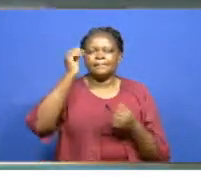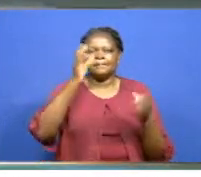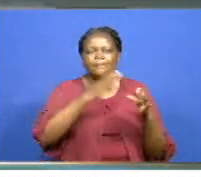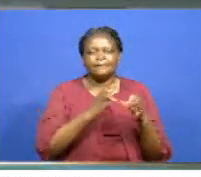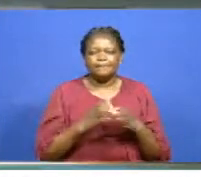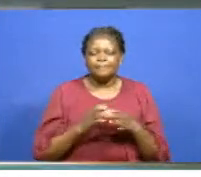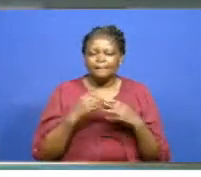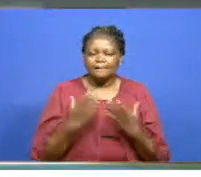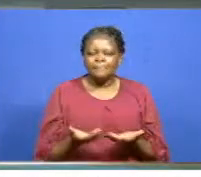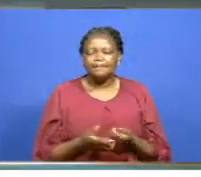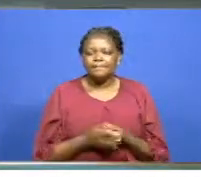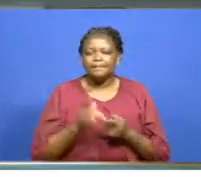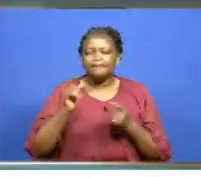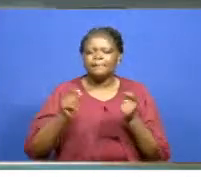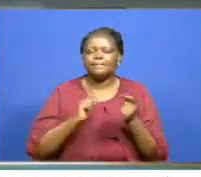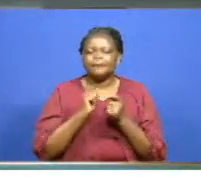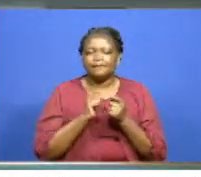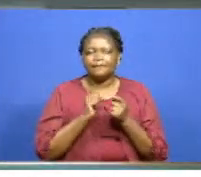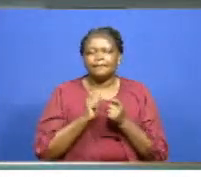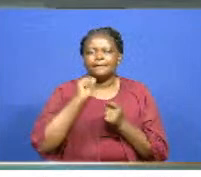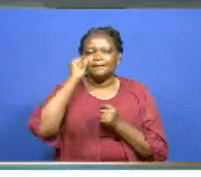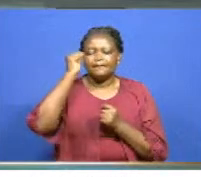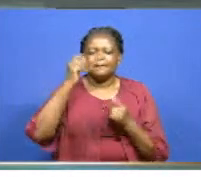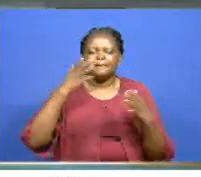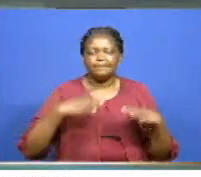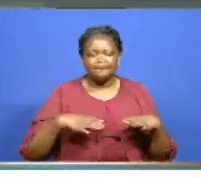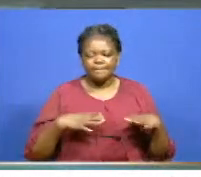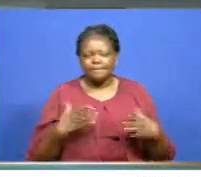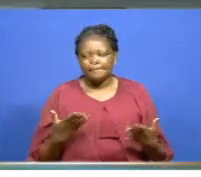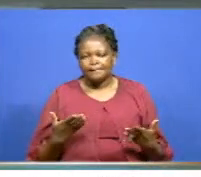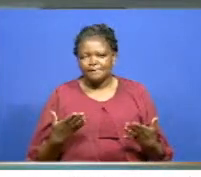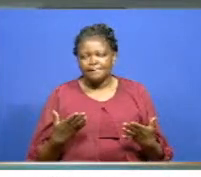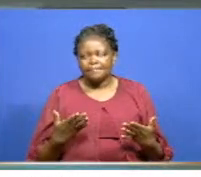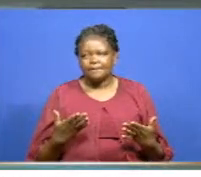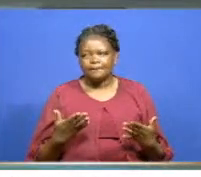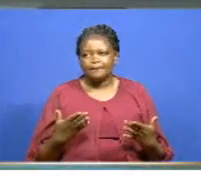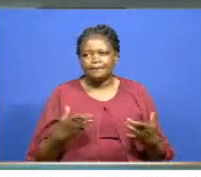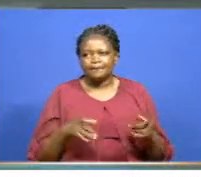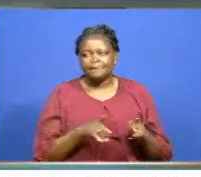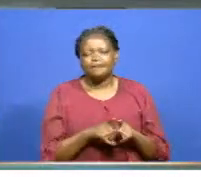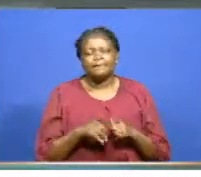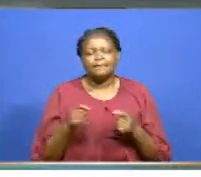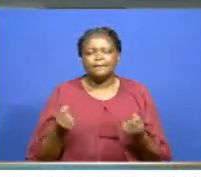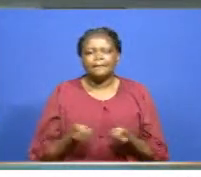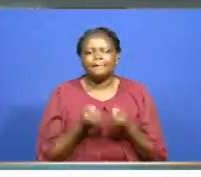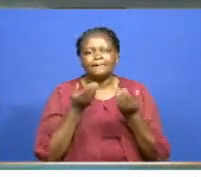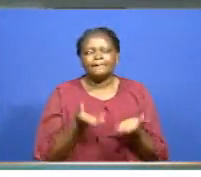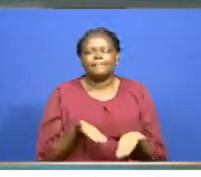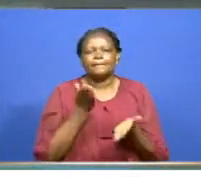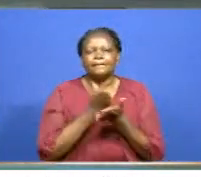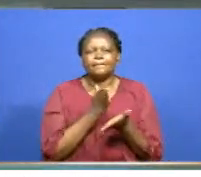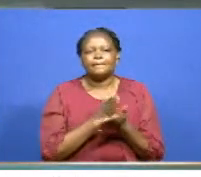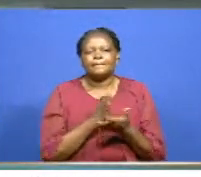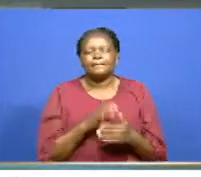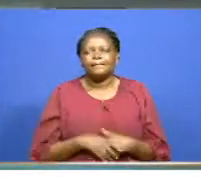to the specific political personalities, as is now. Of course,